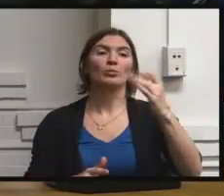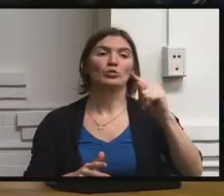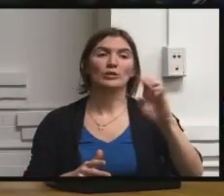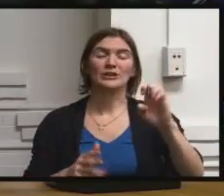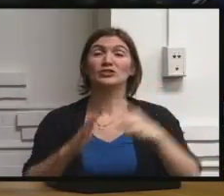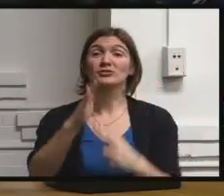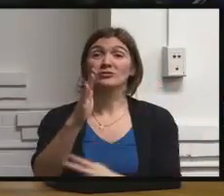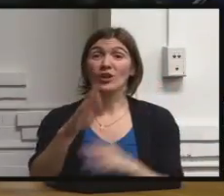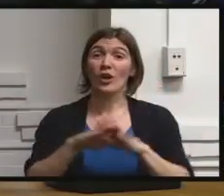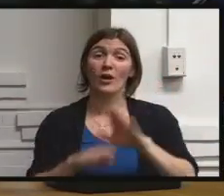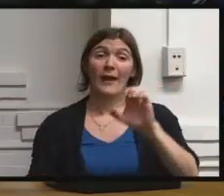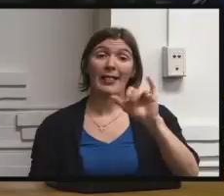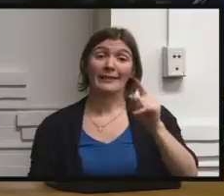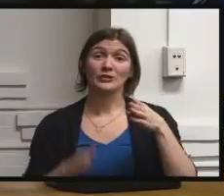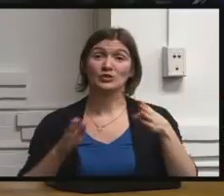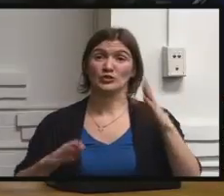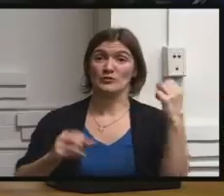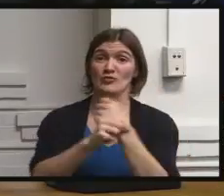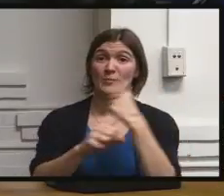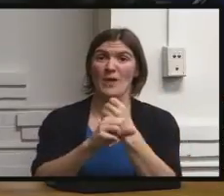repair.